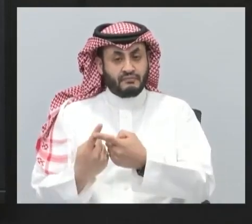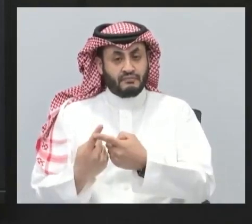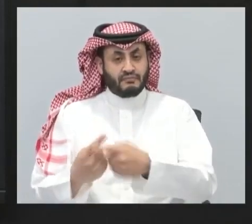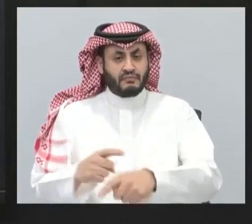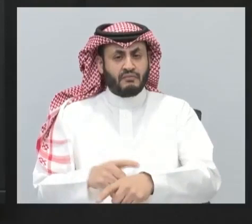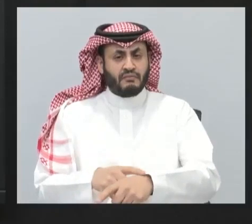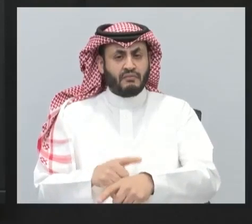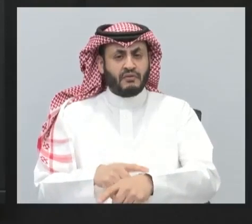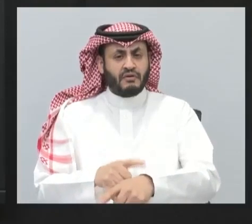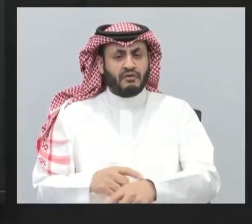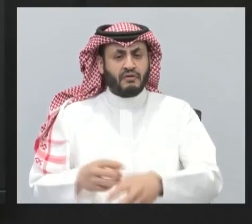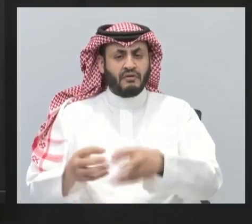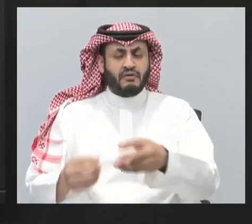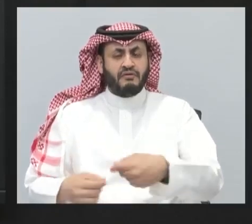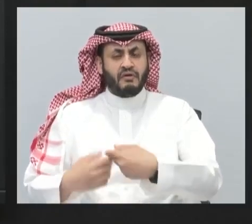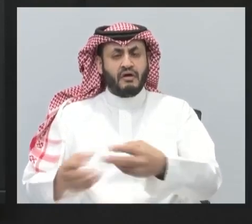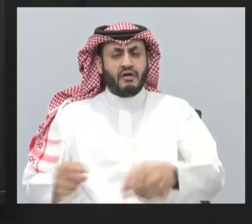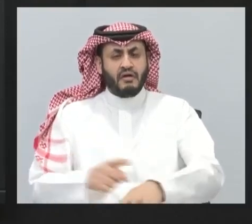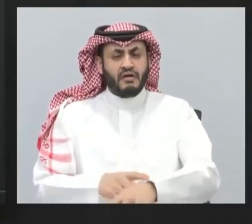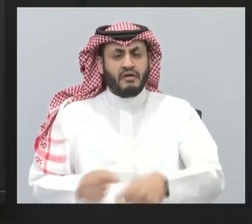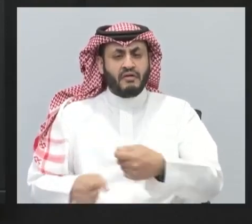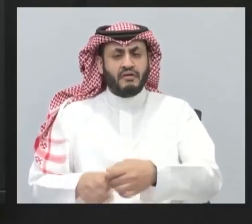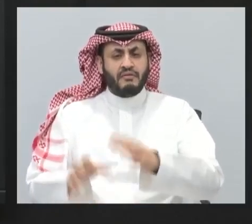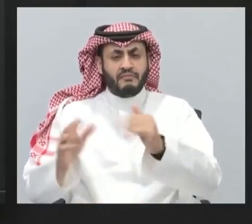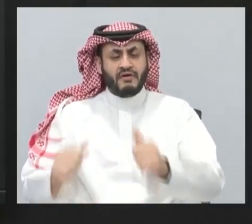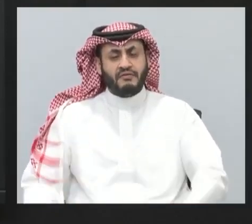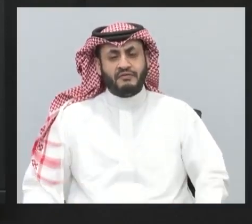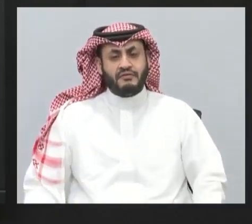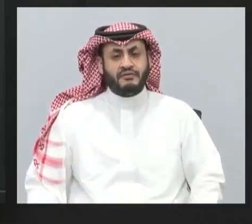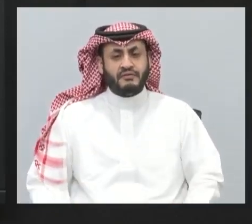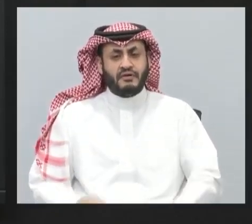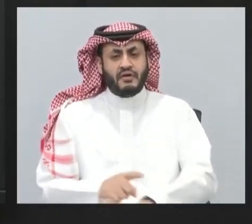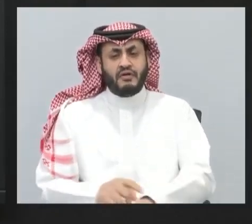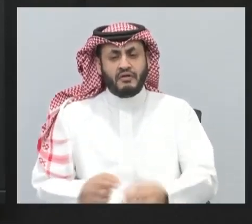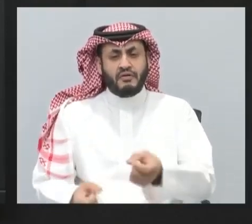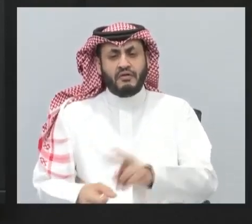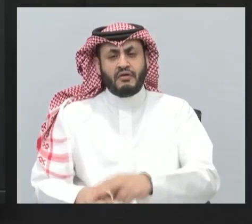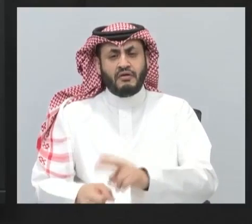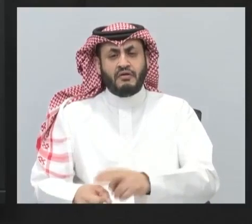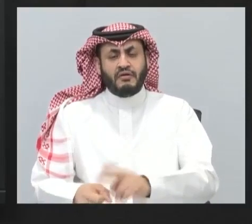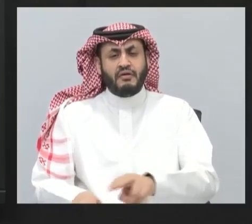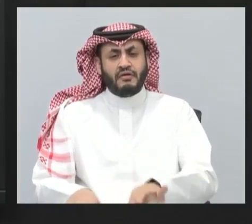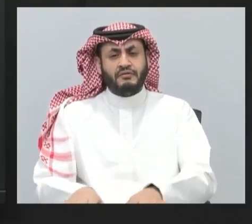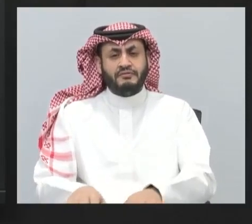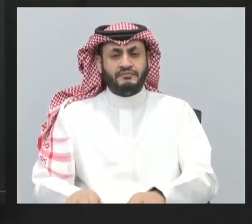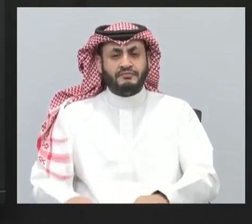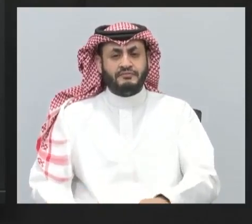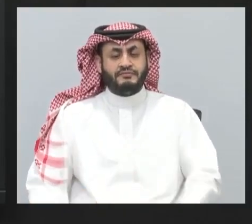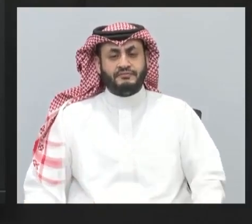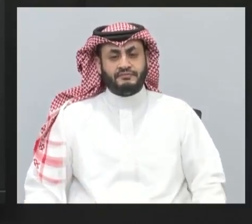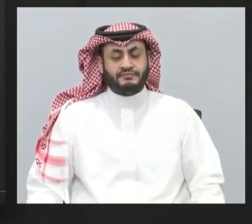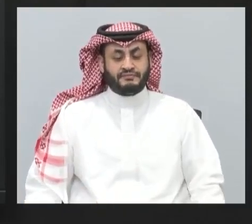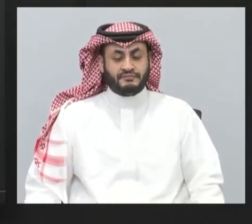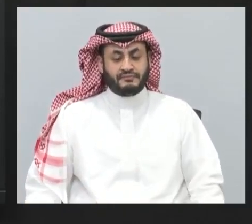time consuming. It wastes your time. It wastes people's time if you are spending long hours